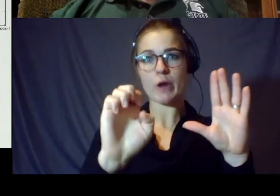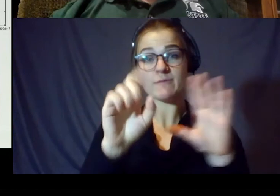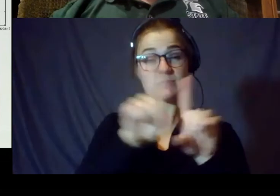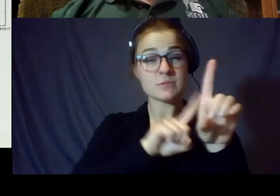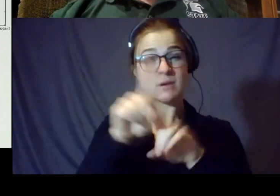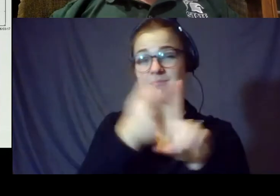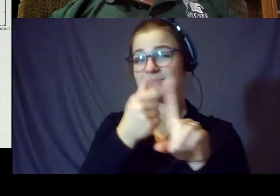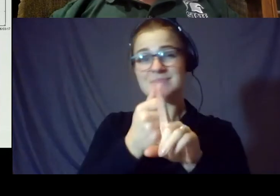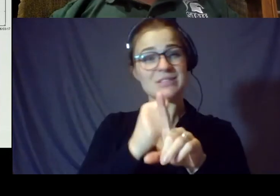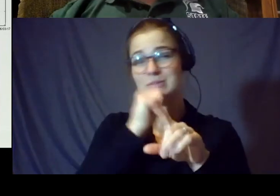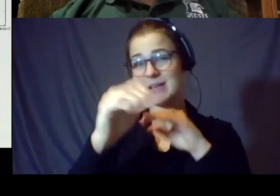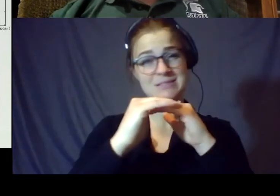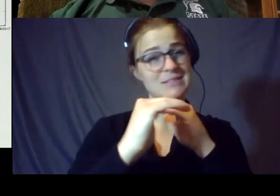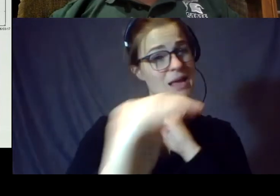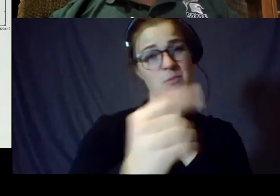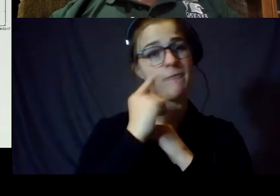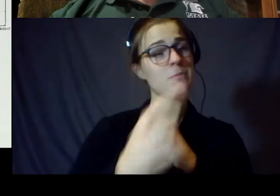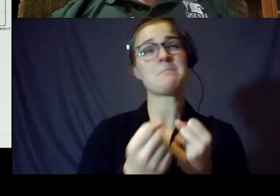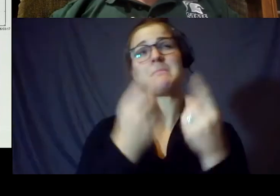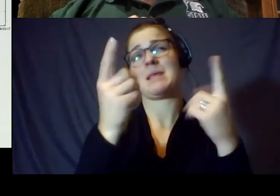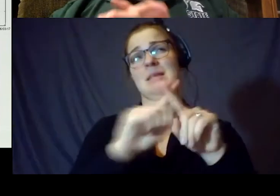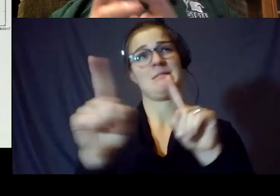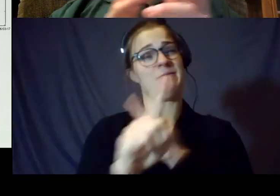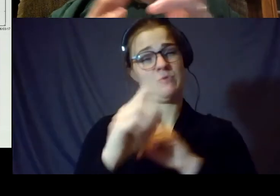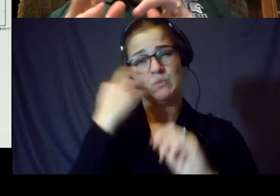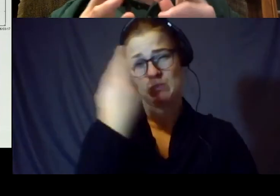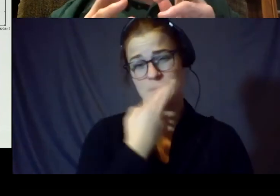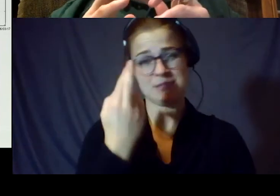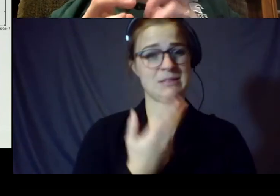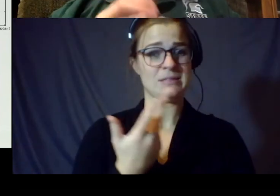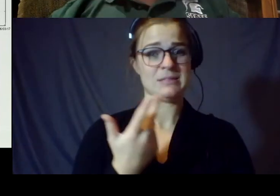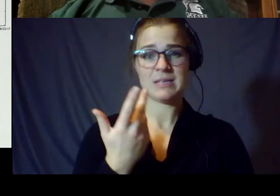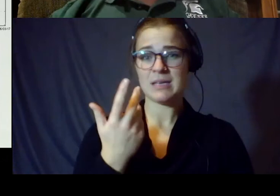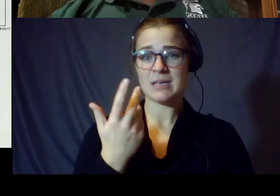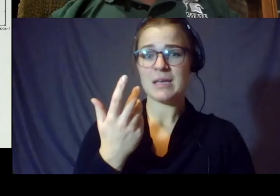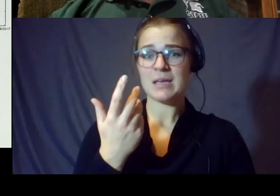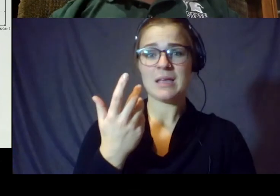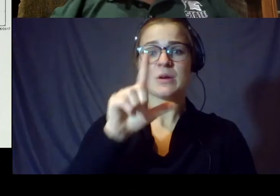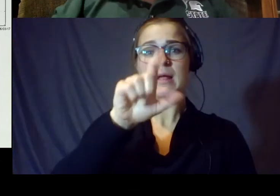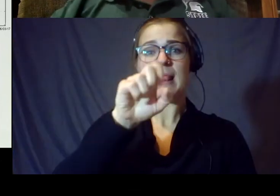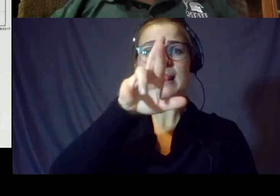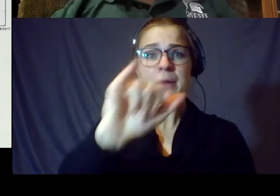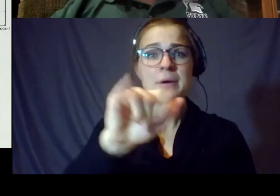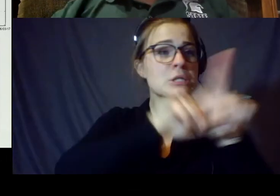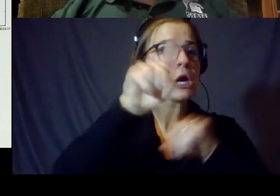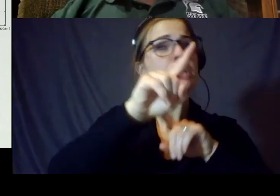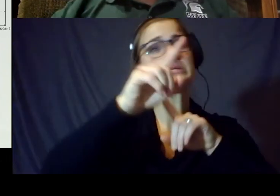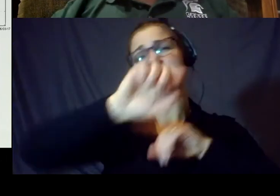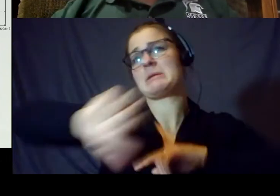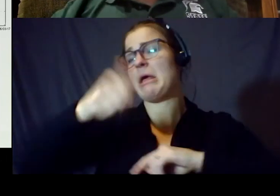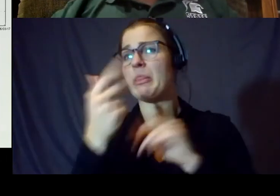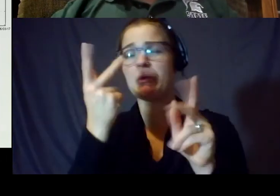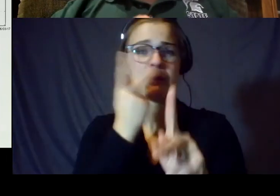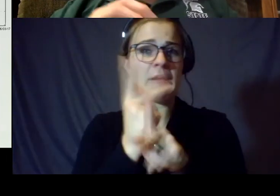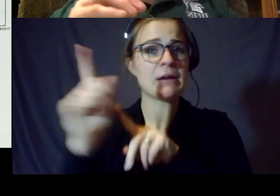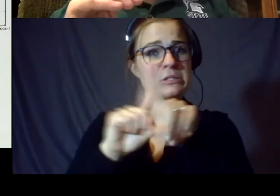various reasons. And there are our Lyrae stars, and there are all kinds of variable stars, and they're all in the so-called instability